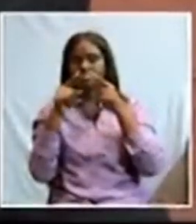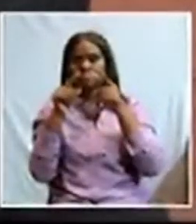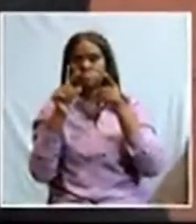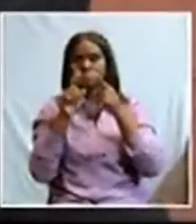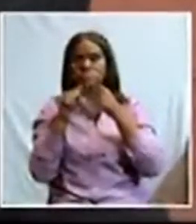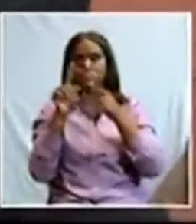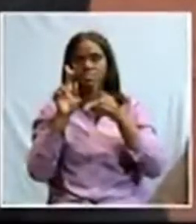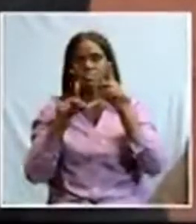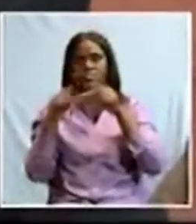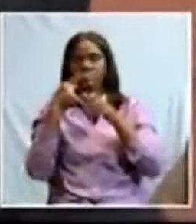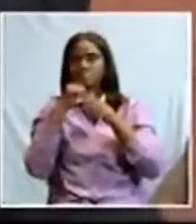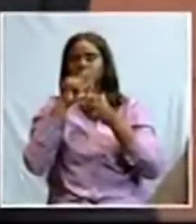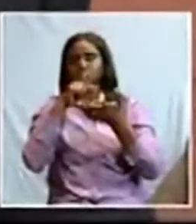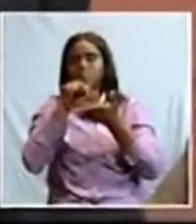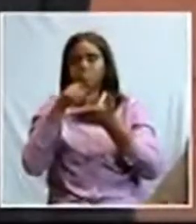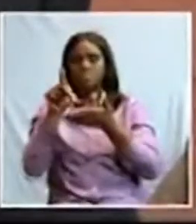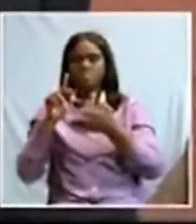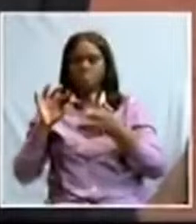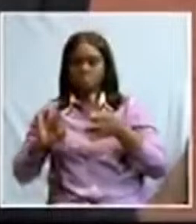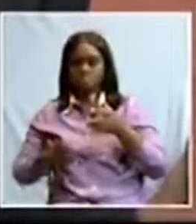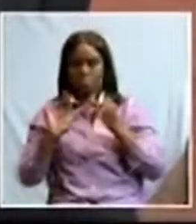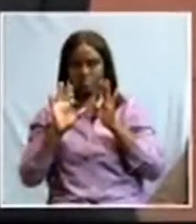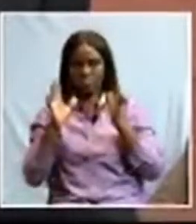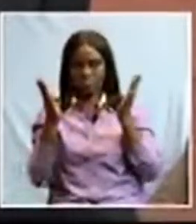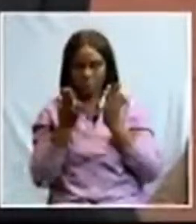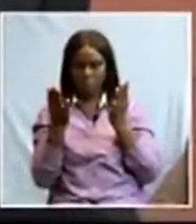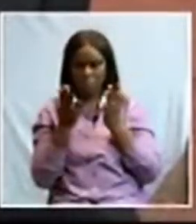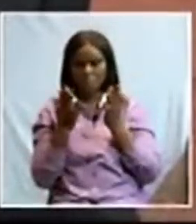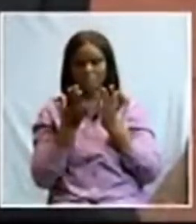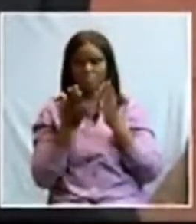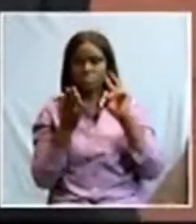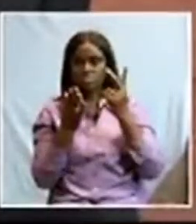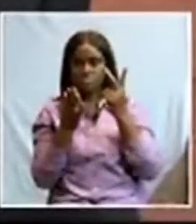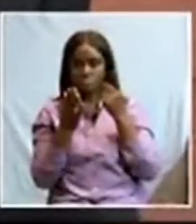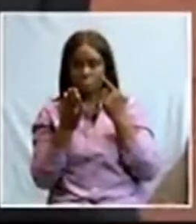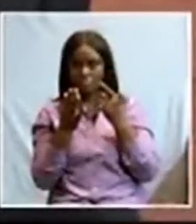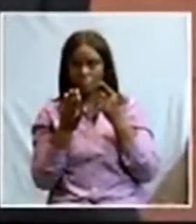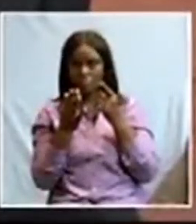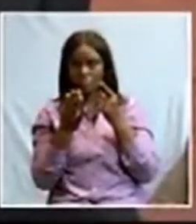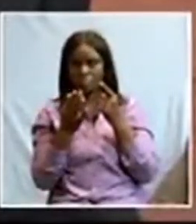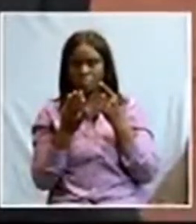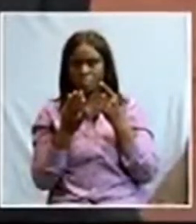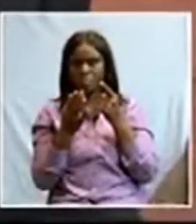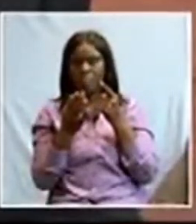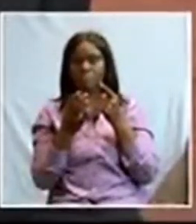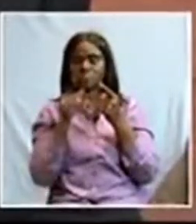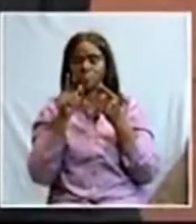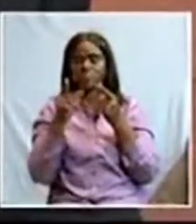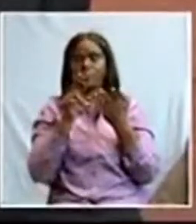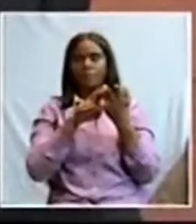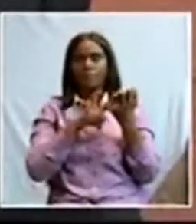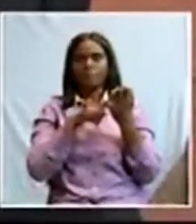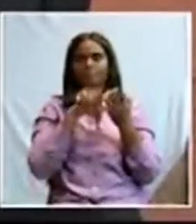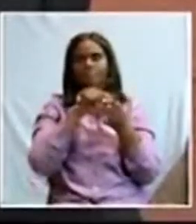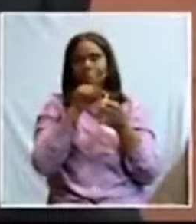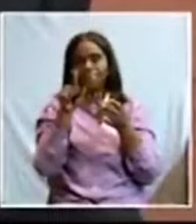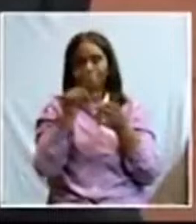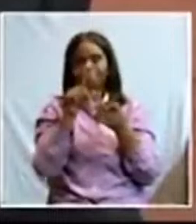the defaulting beneficiaries. Two, they report them